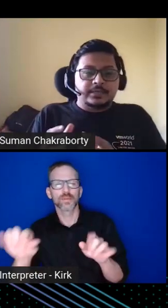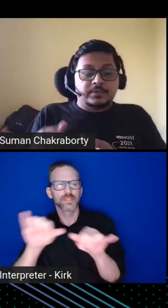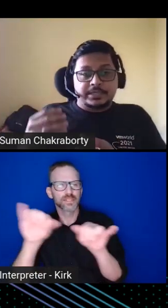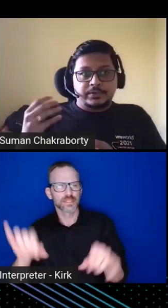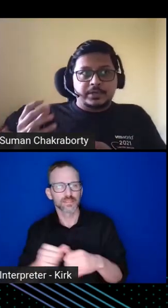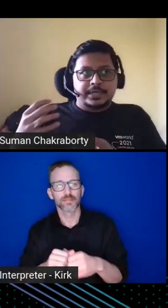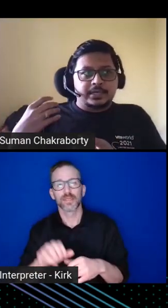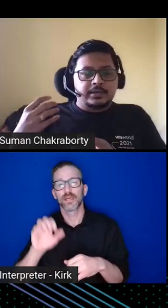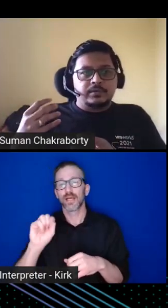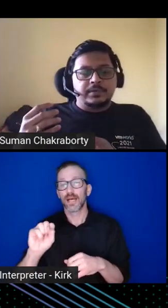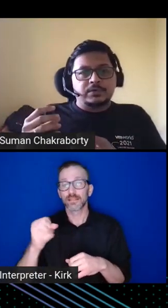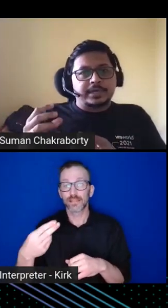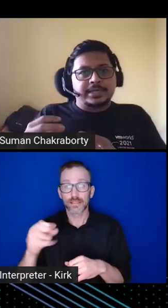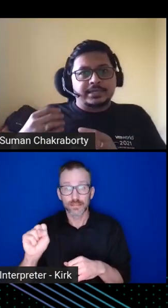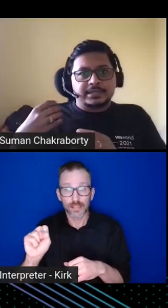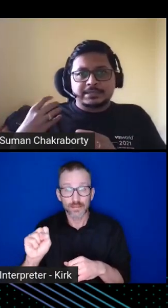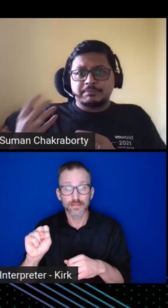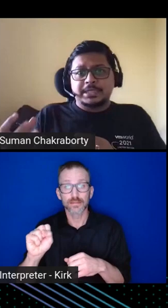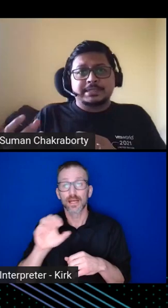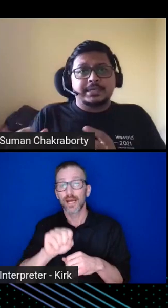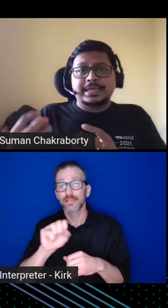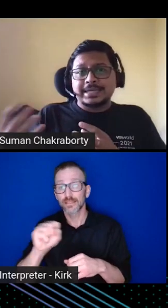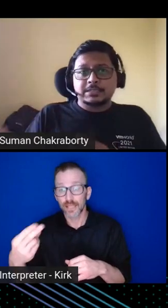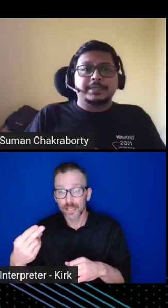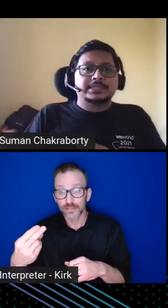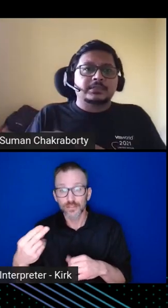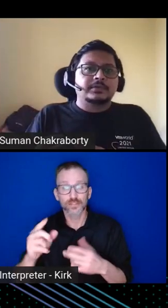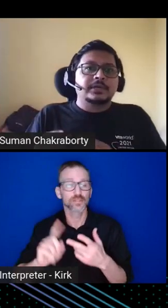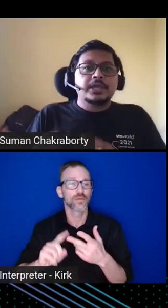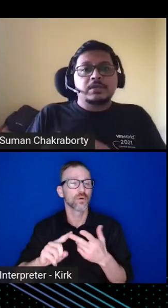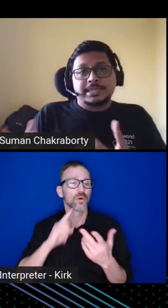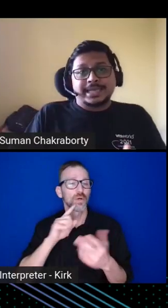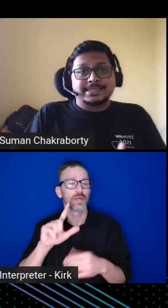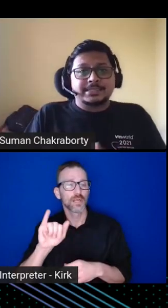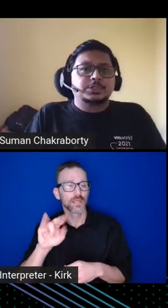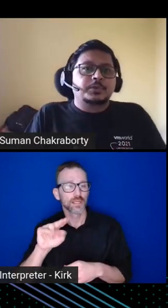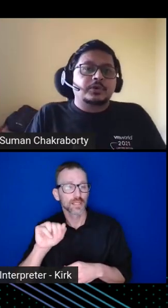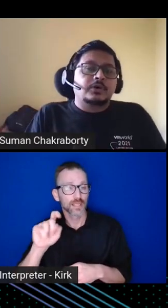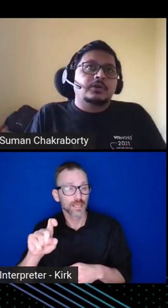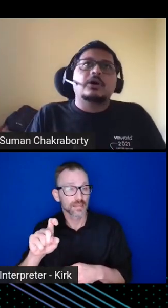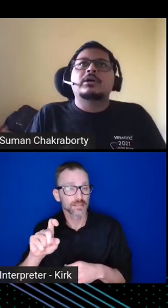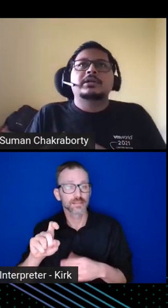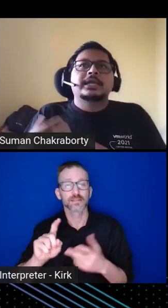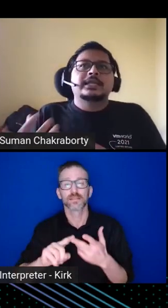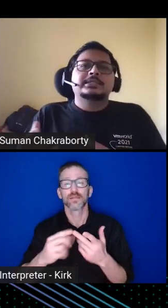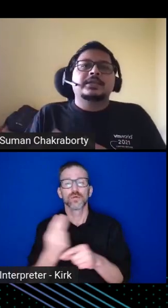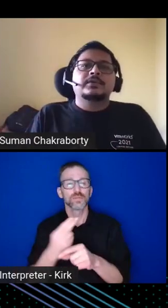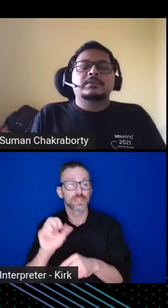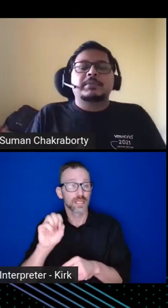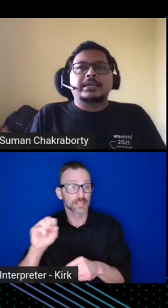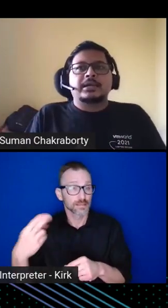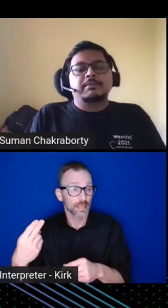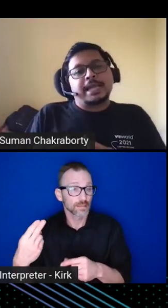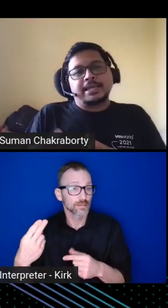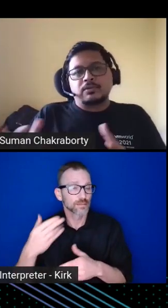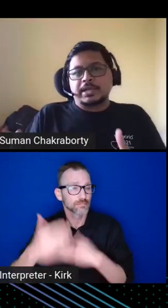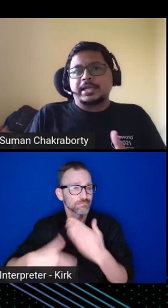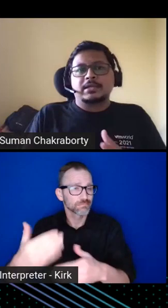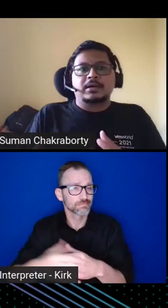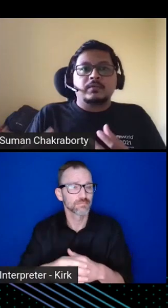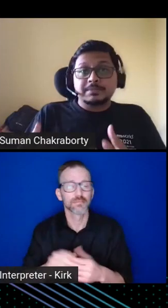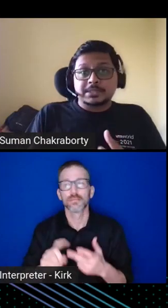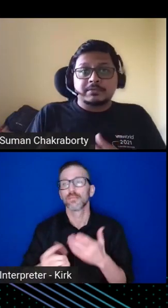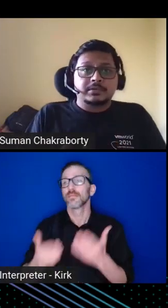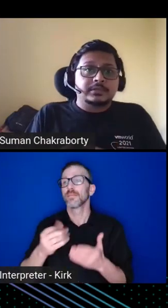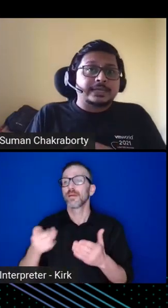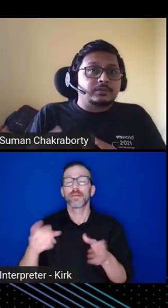based, whether you want to connect simply say a Linux based server using SSH protocol, or let's say you're planning to connect